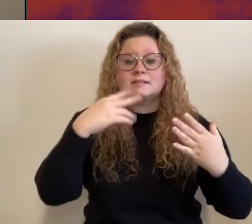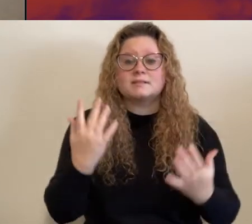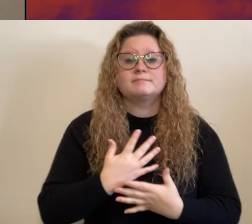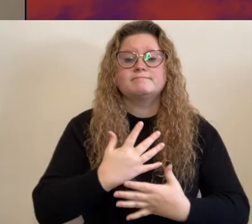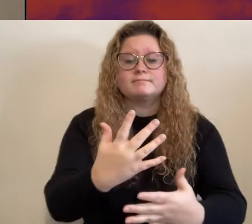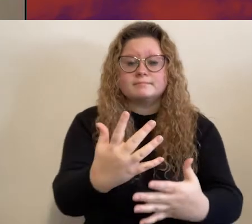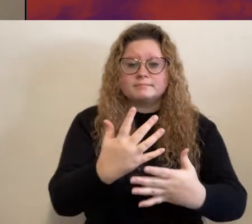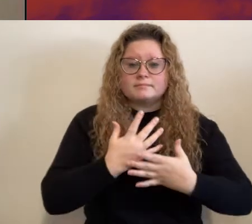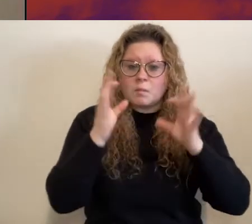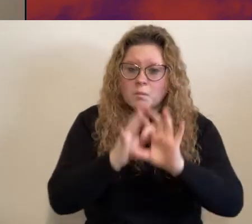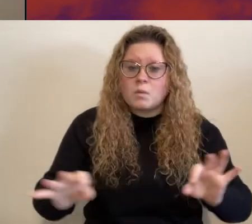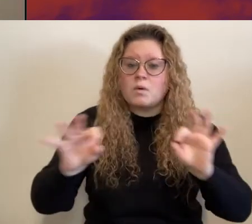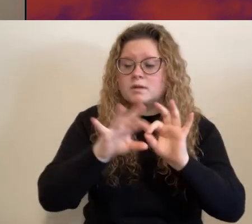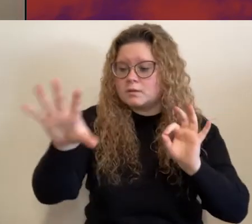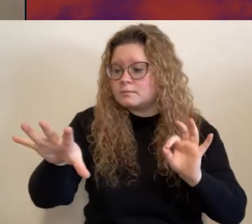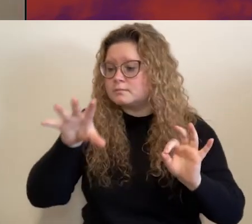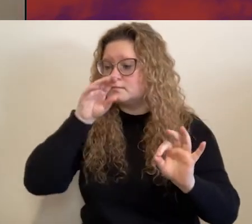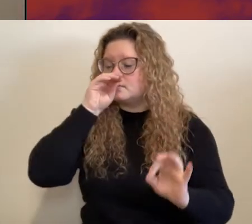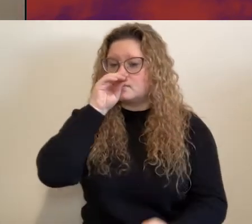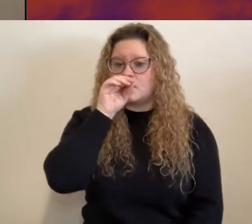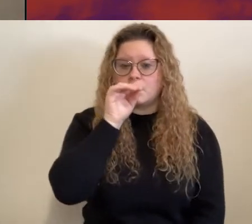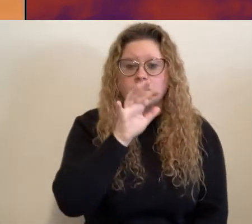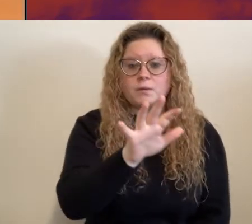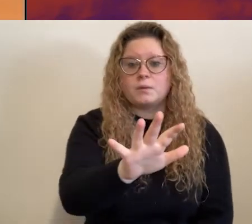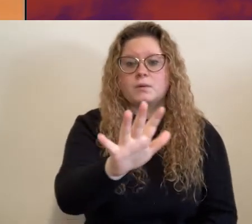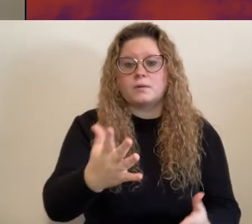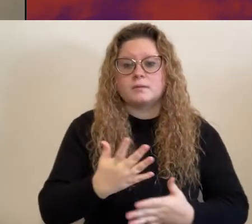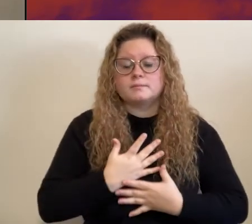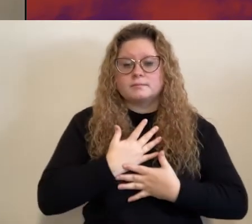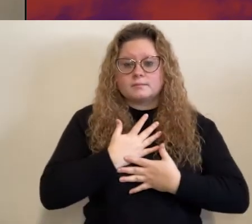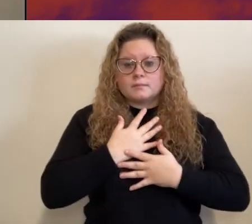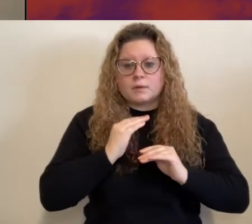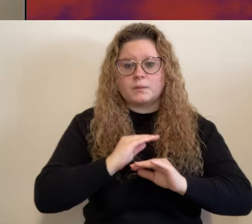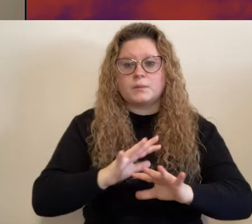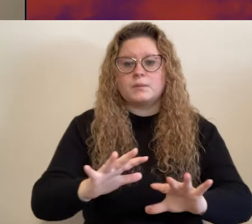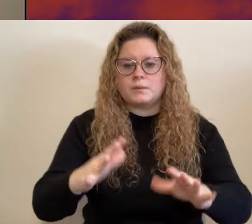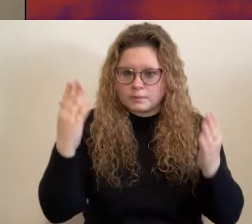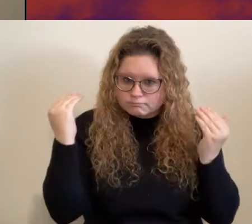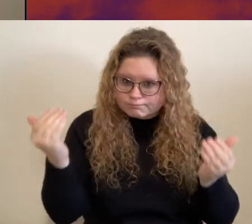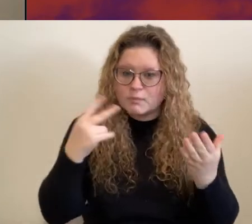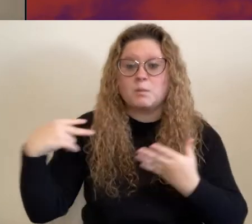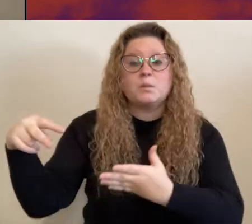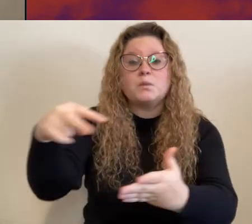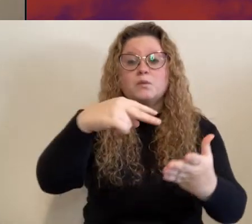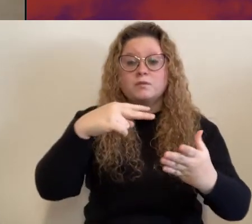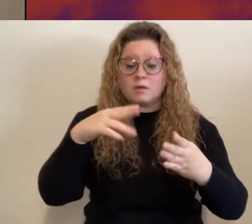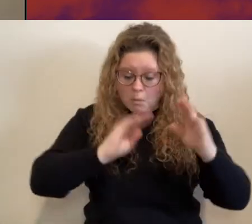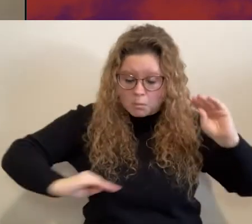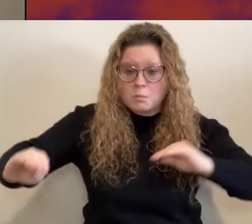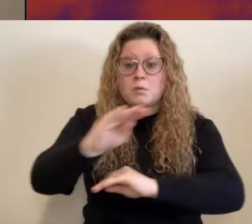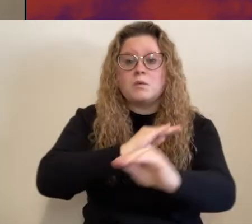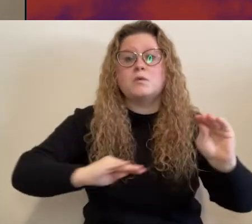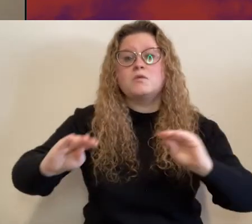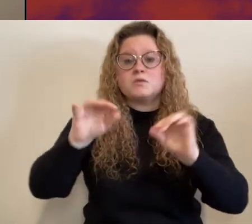without breathing, the filling and releasing? Move out loud for me. What is movement without extension and restriction?